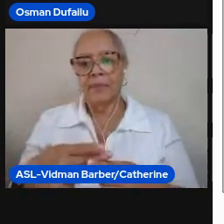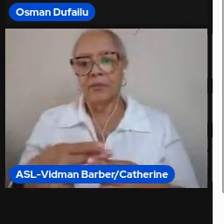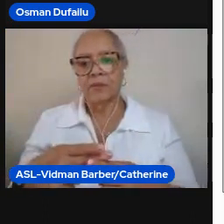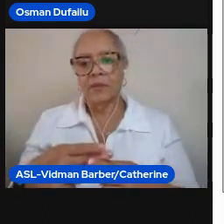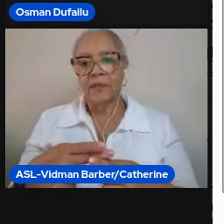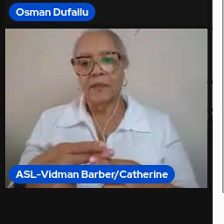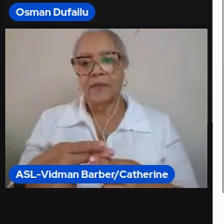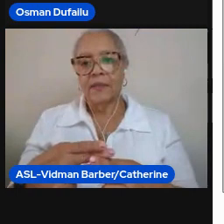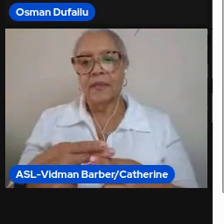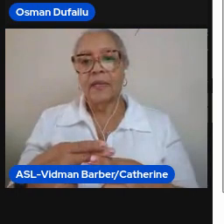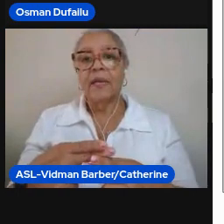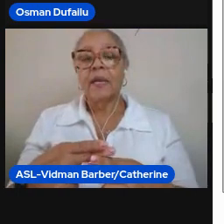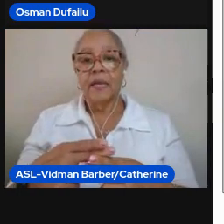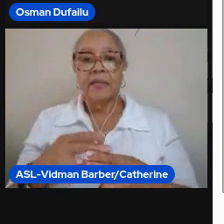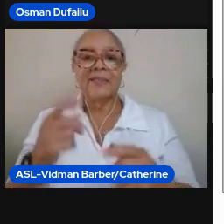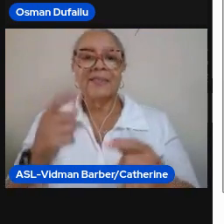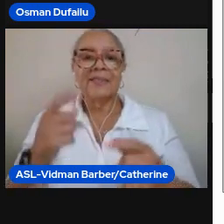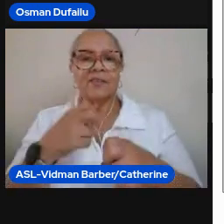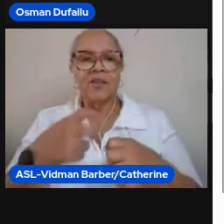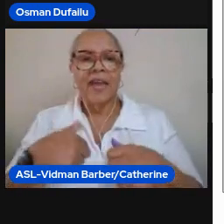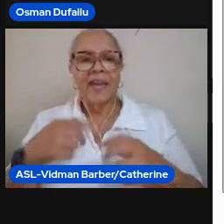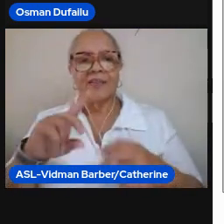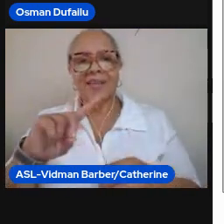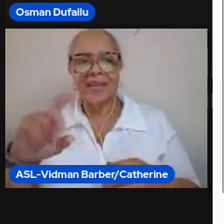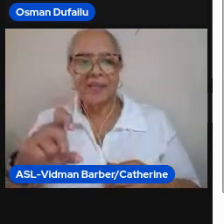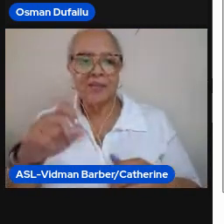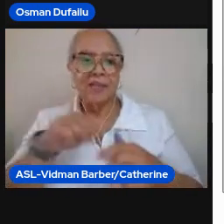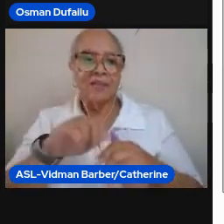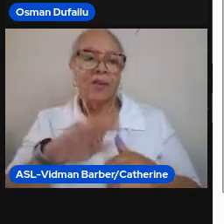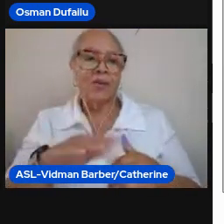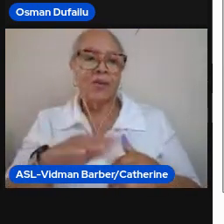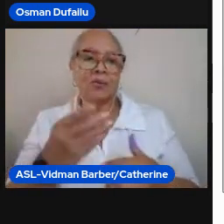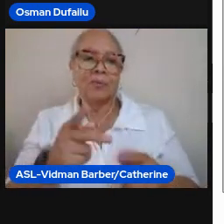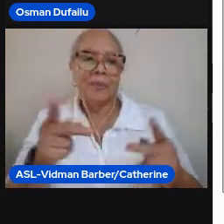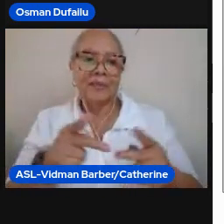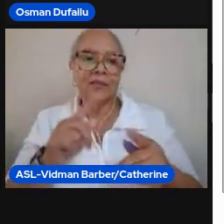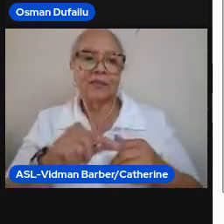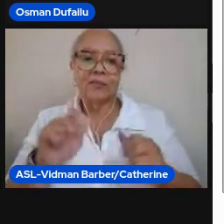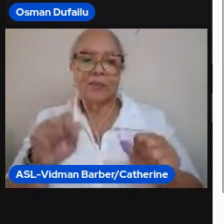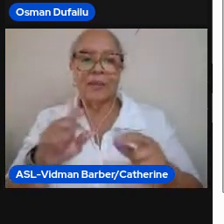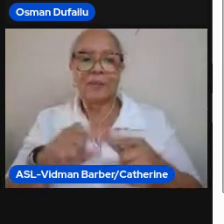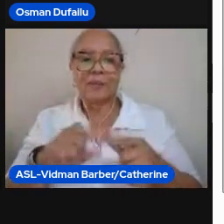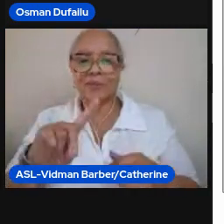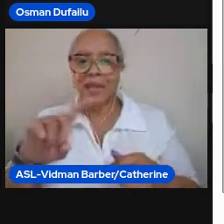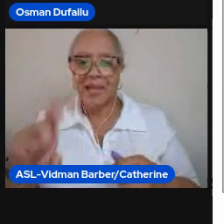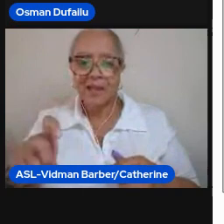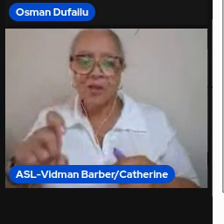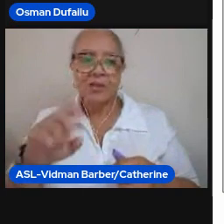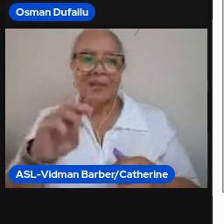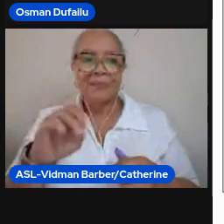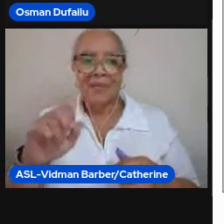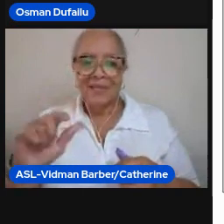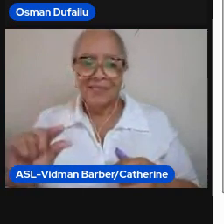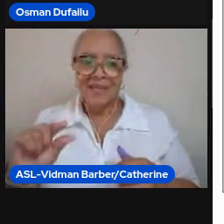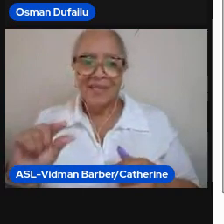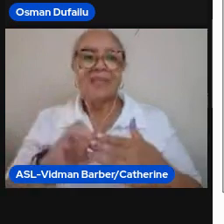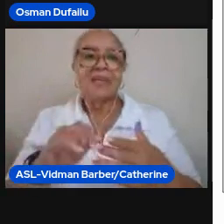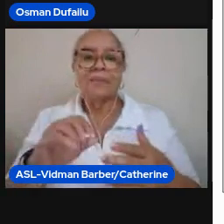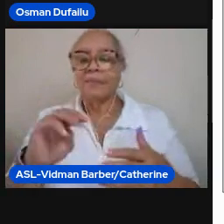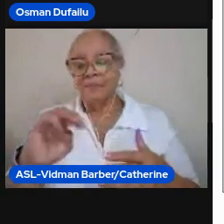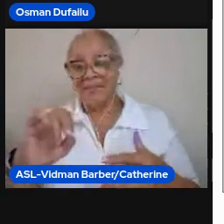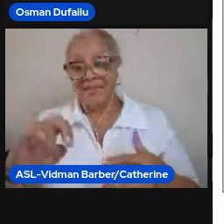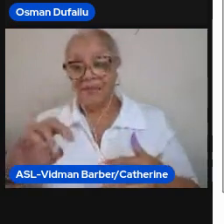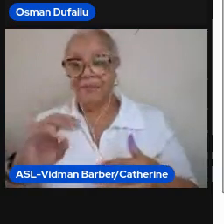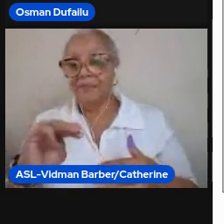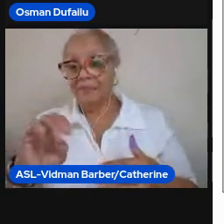have diagnostics in these facilities, and to be able to diagnose meningitis and administer effective